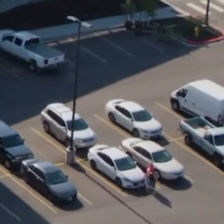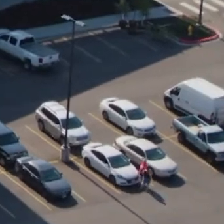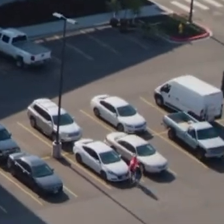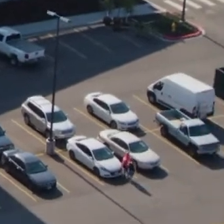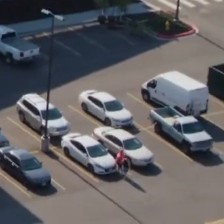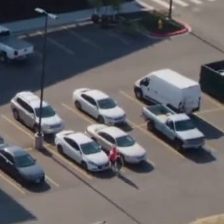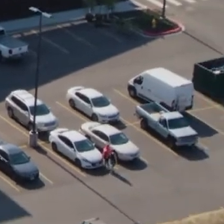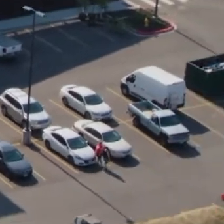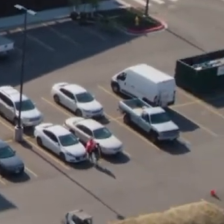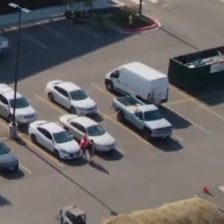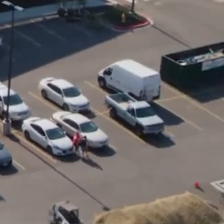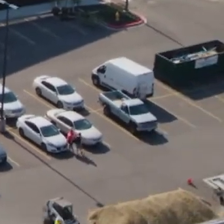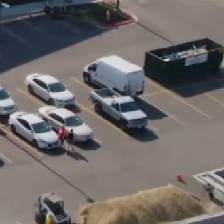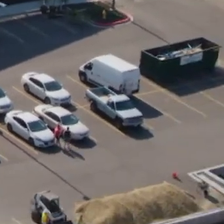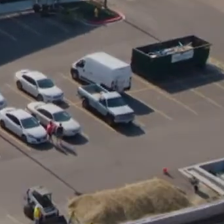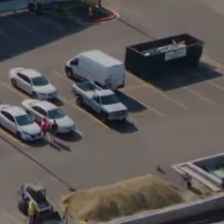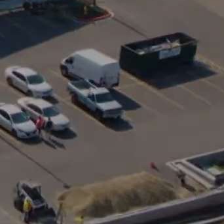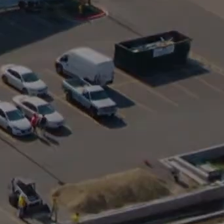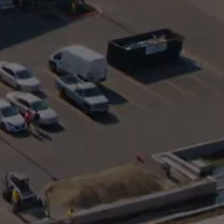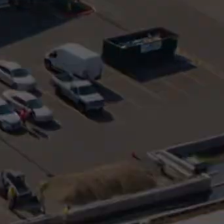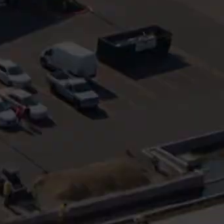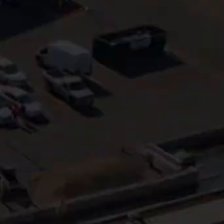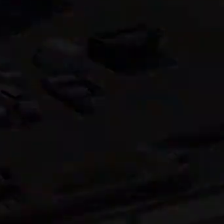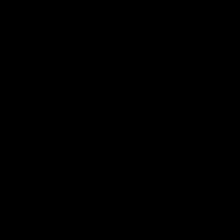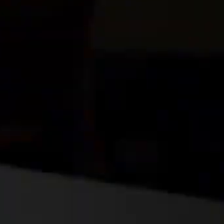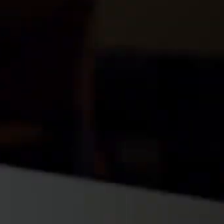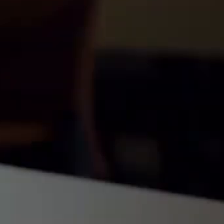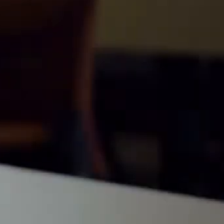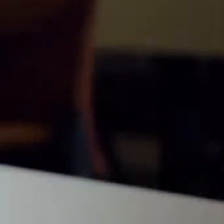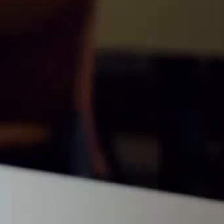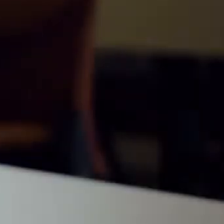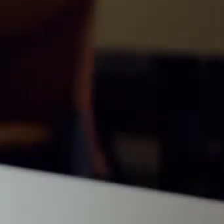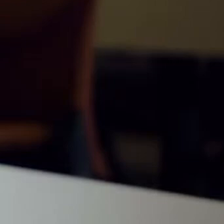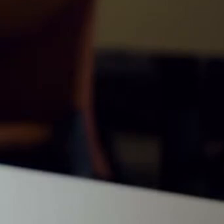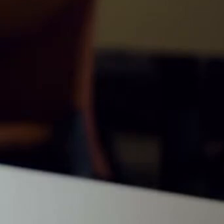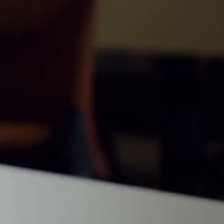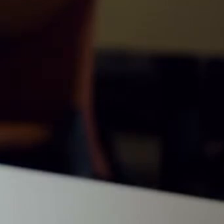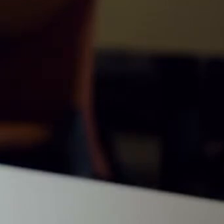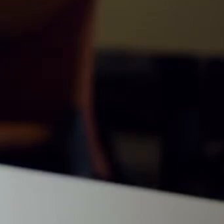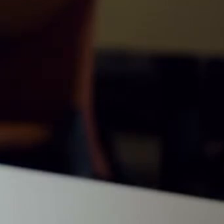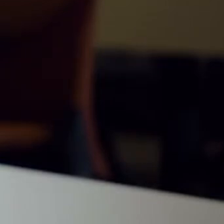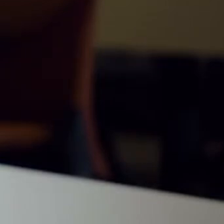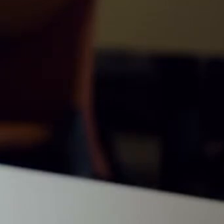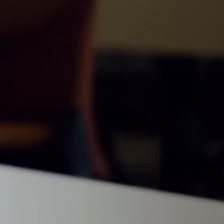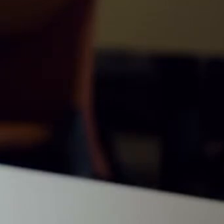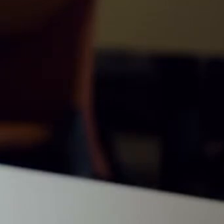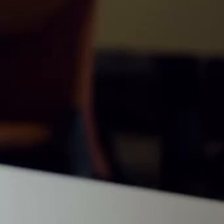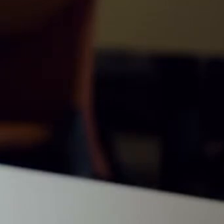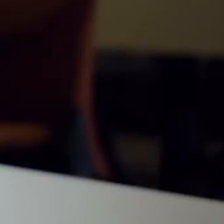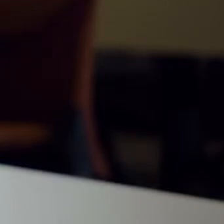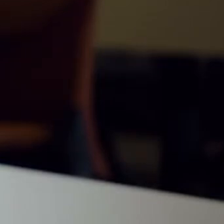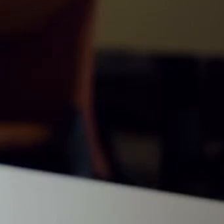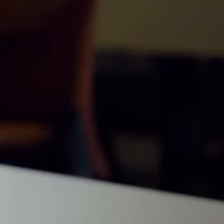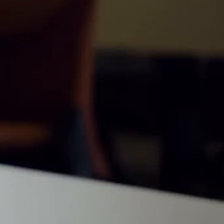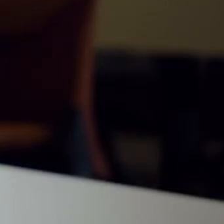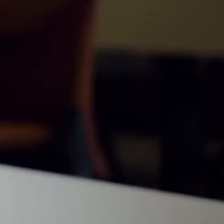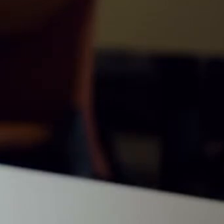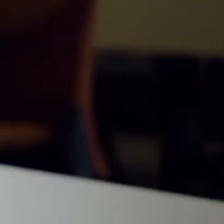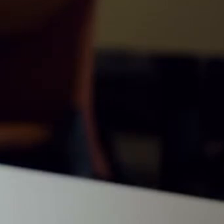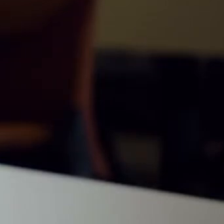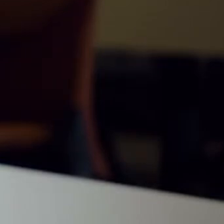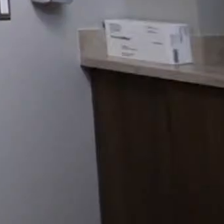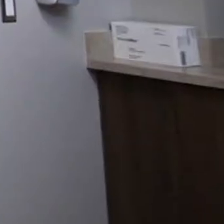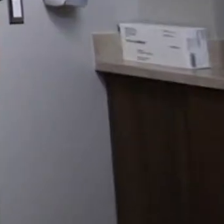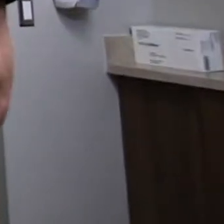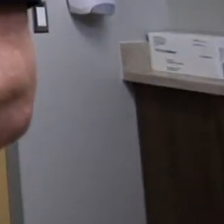truly world-class. As far as I know, this is the only center in the nation that really integrates